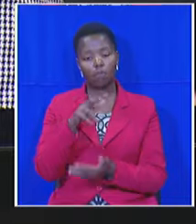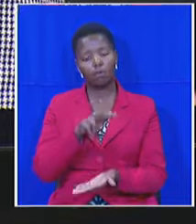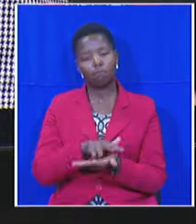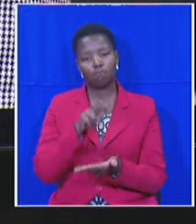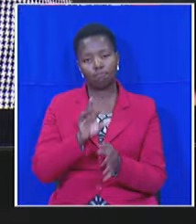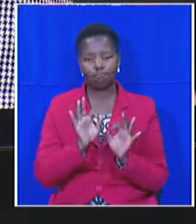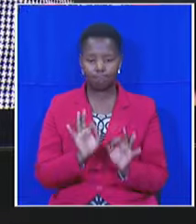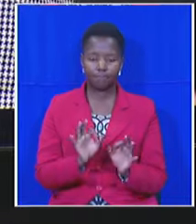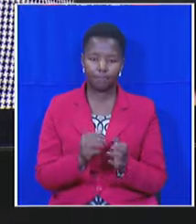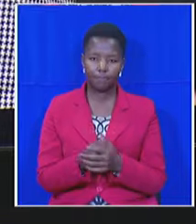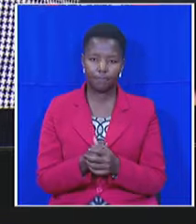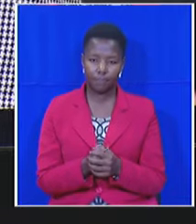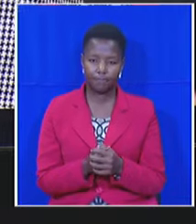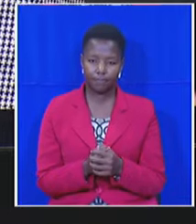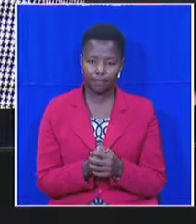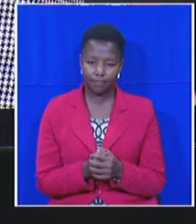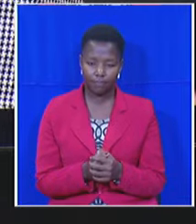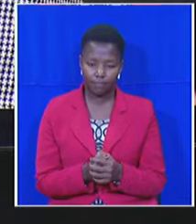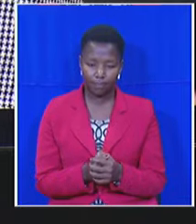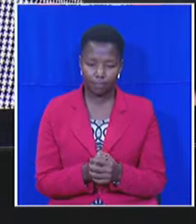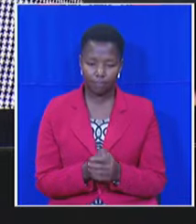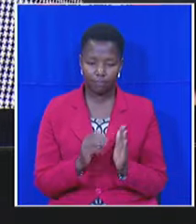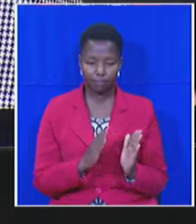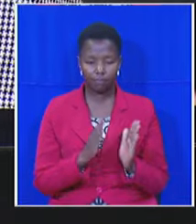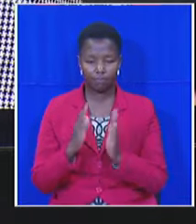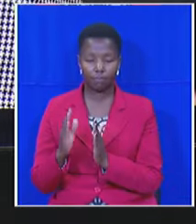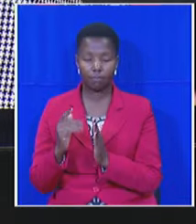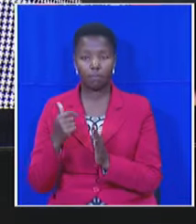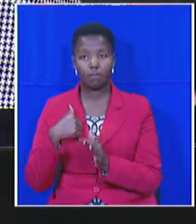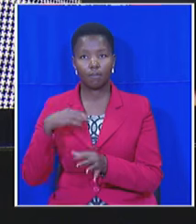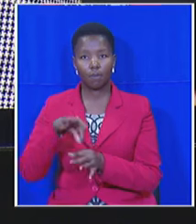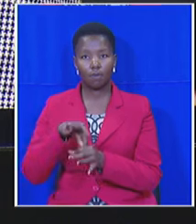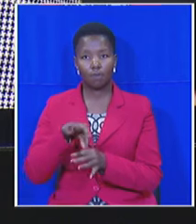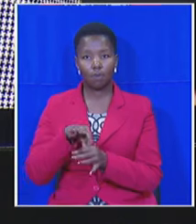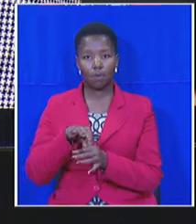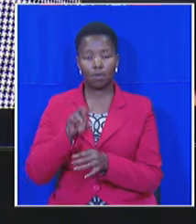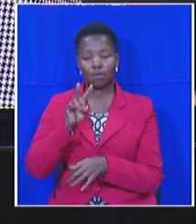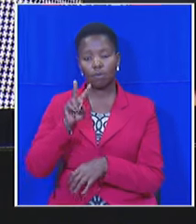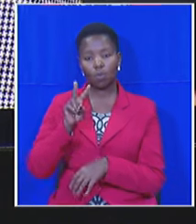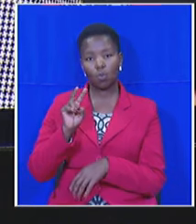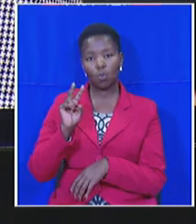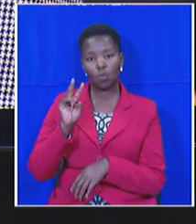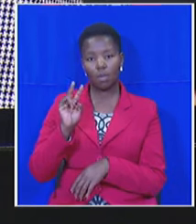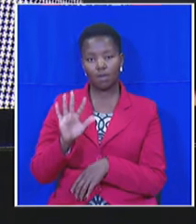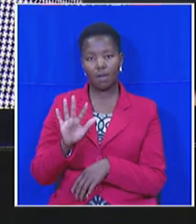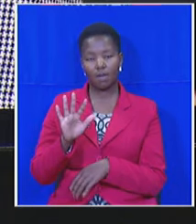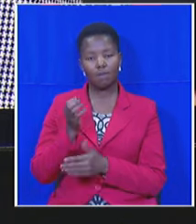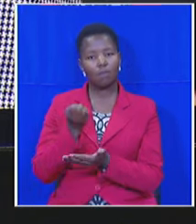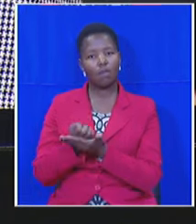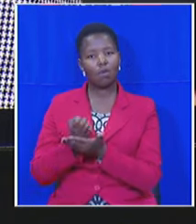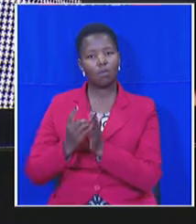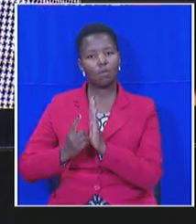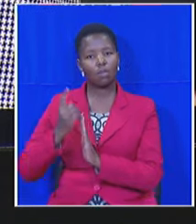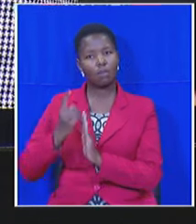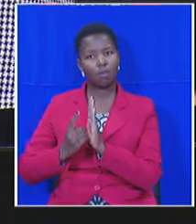accordingly agreed to. I now put vote number 25, economic